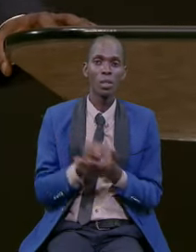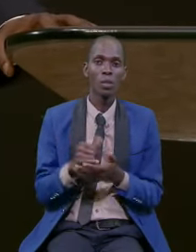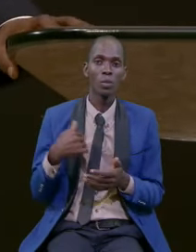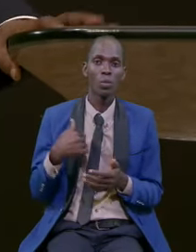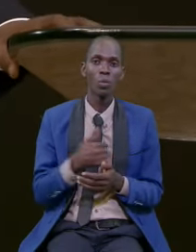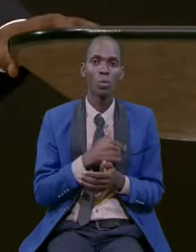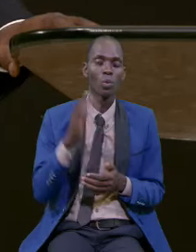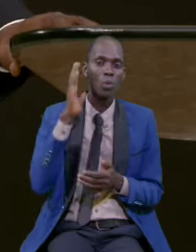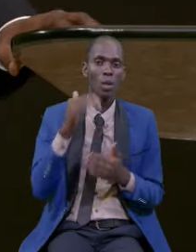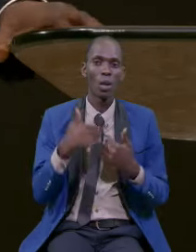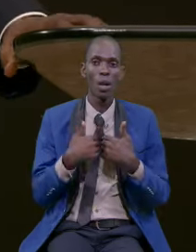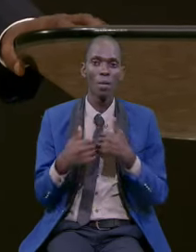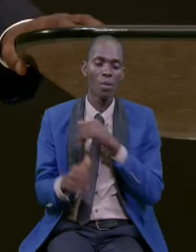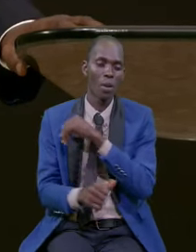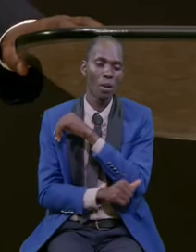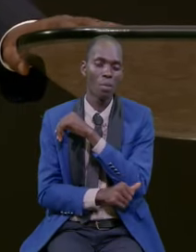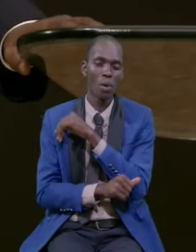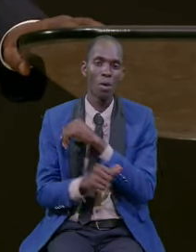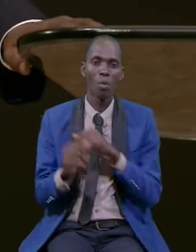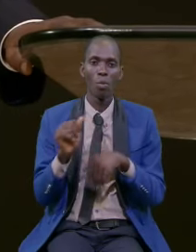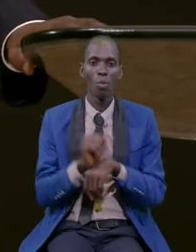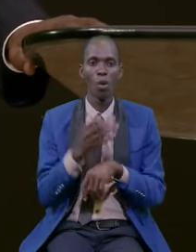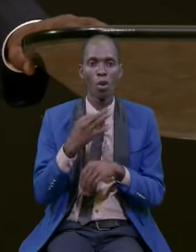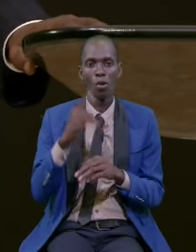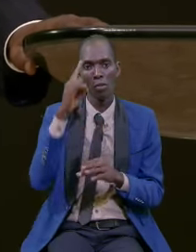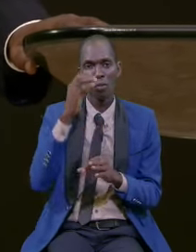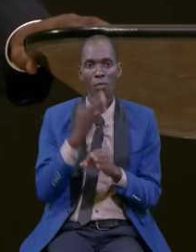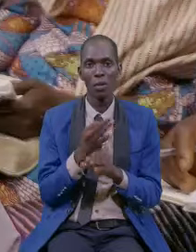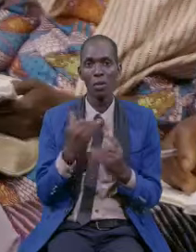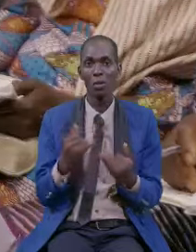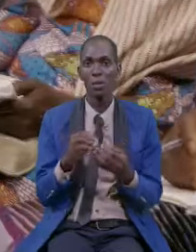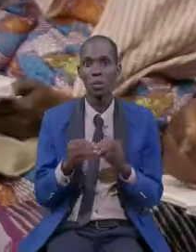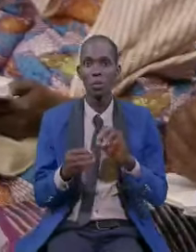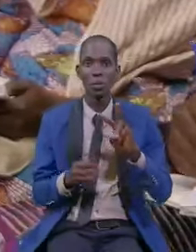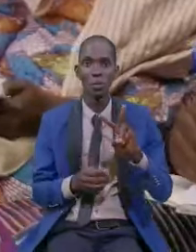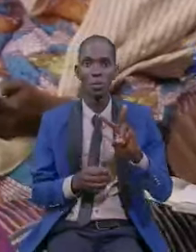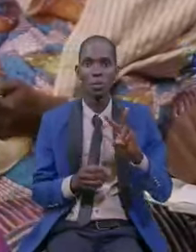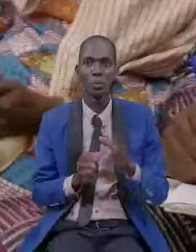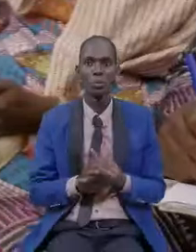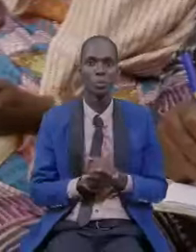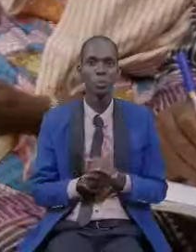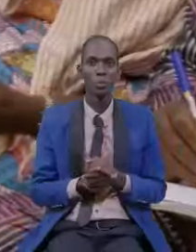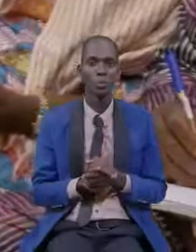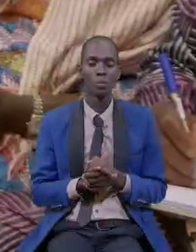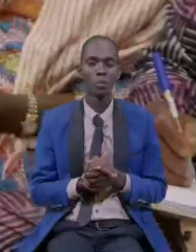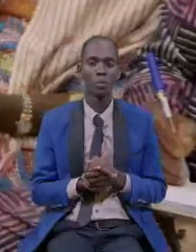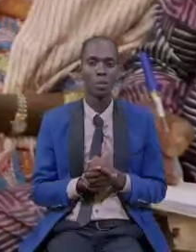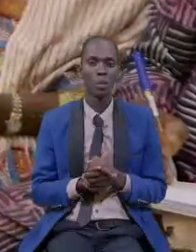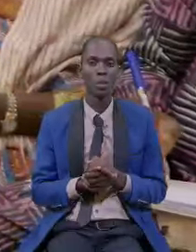work of faith. We're coming to number two here. Number two,